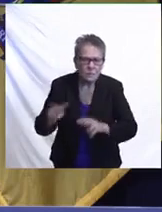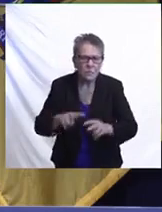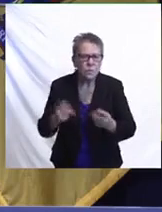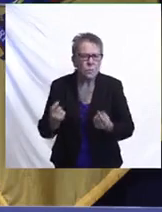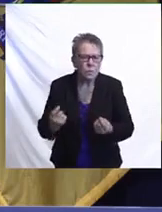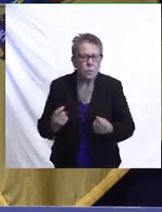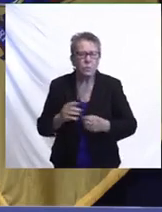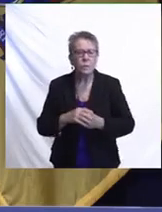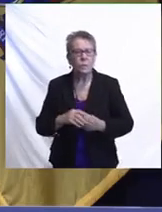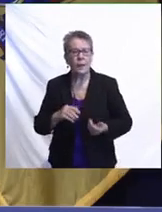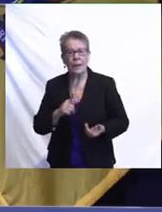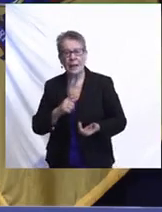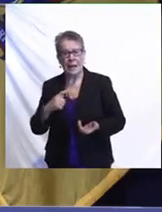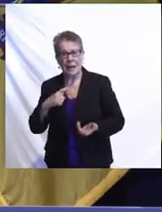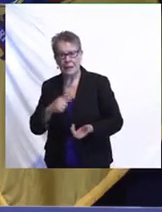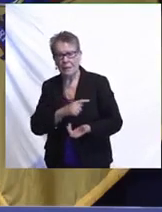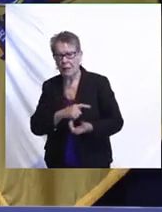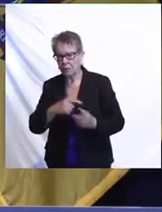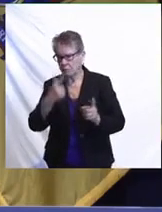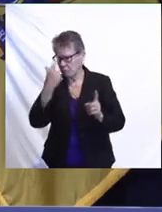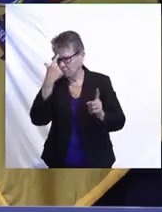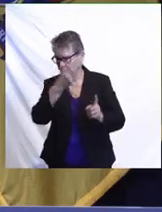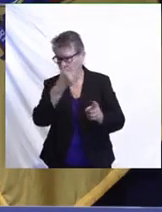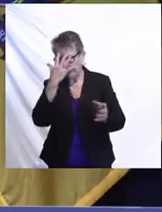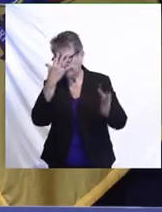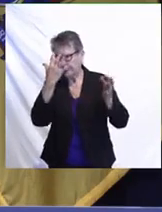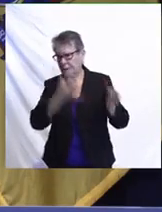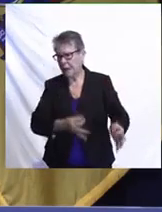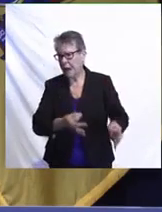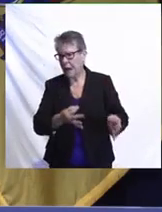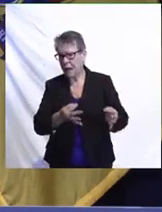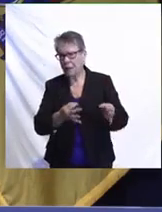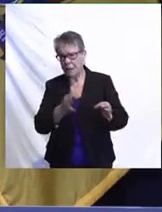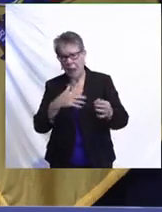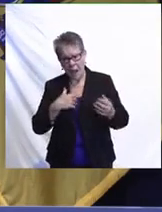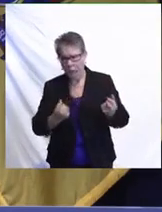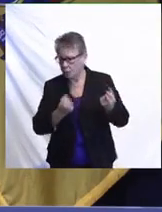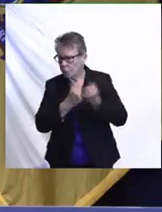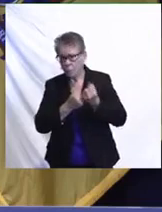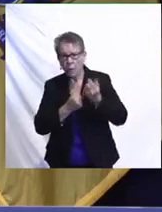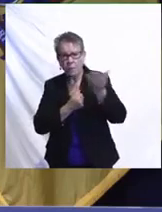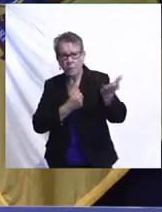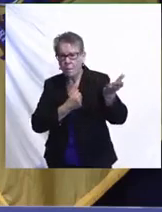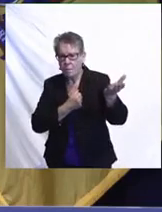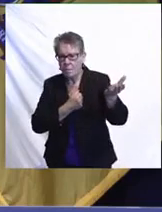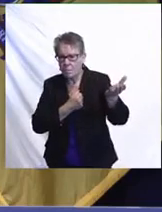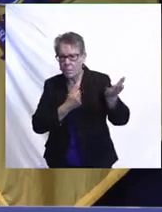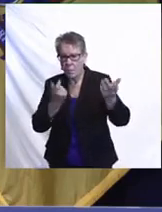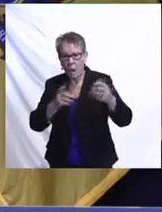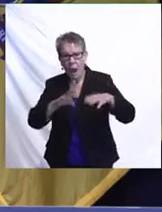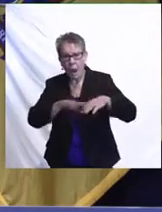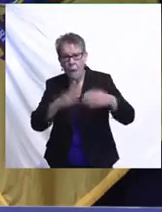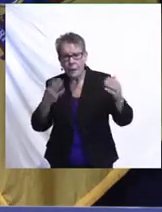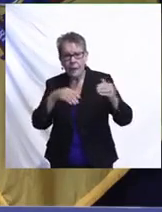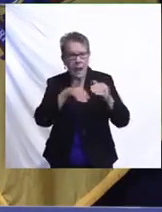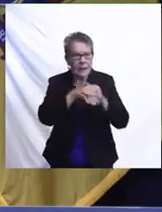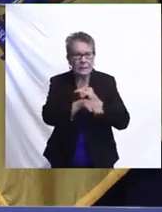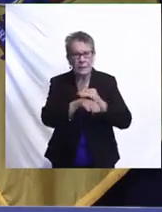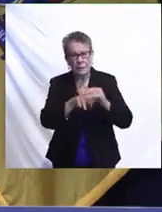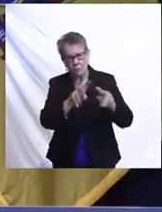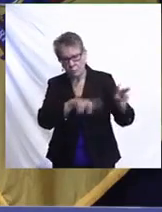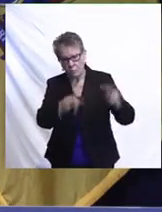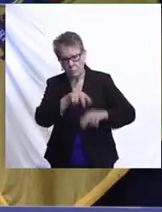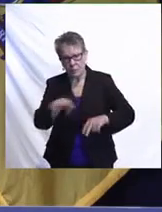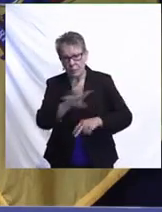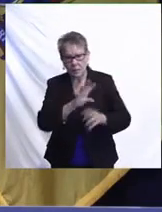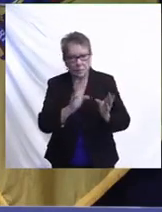one that we completely endorse. And again, let's remember what this is. It is, and I don't want to give the speaker, I think it's just the Assembly today,